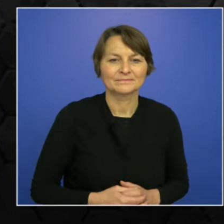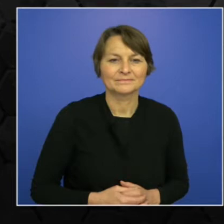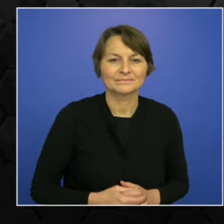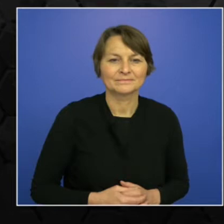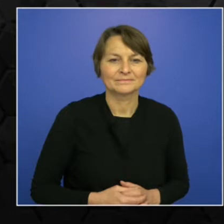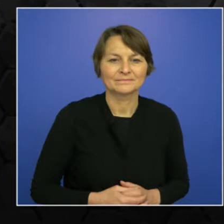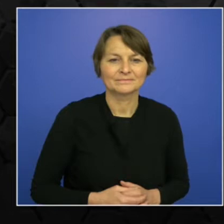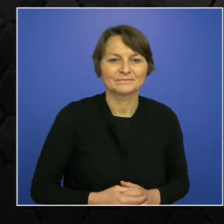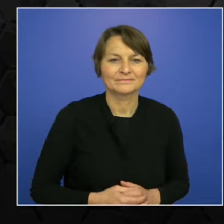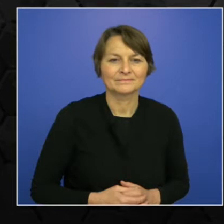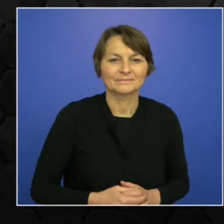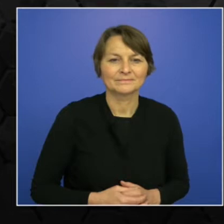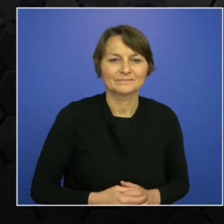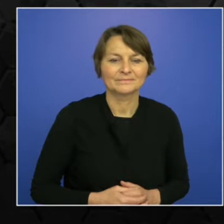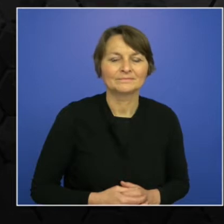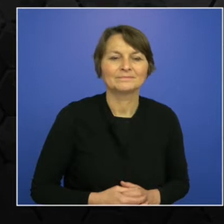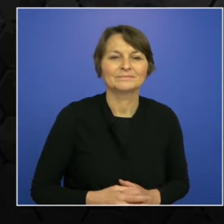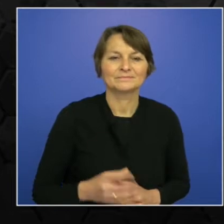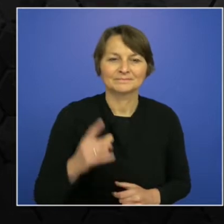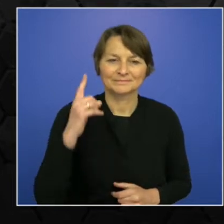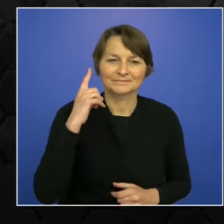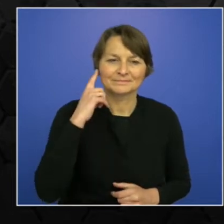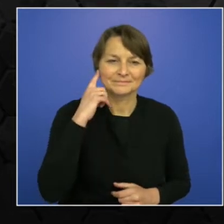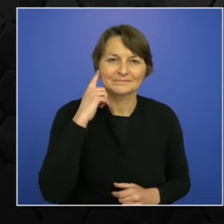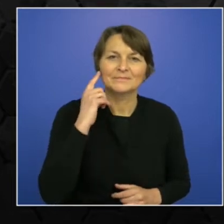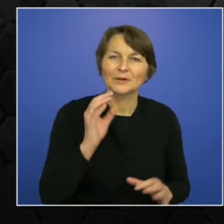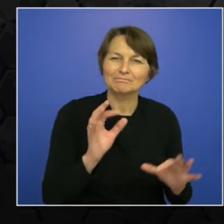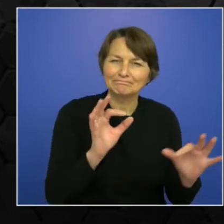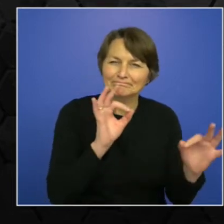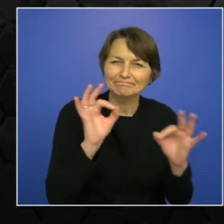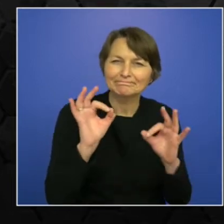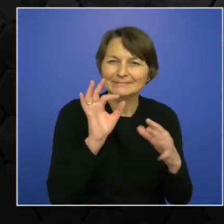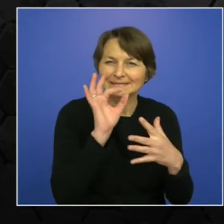Now you can see these finite details,